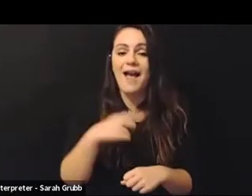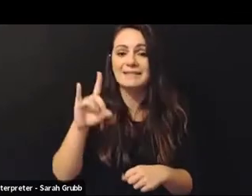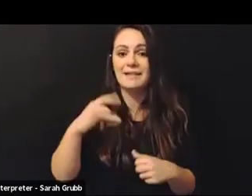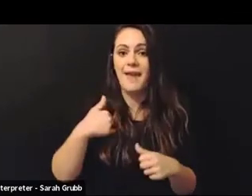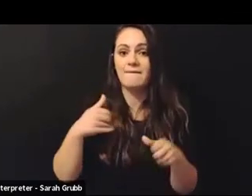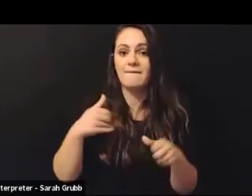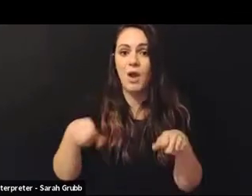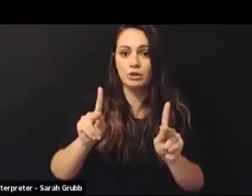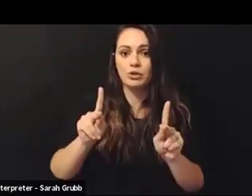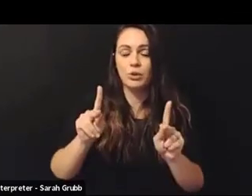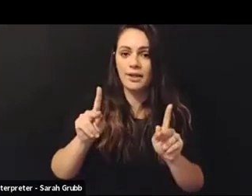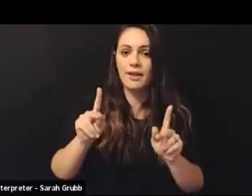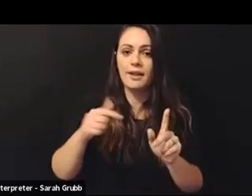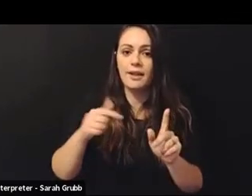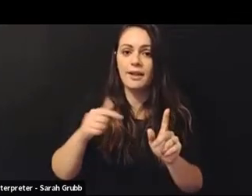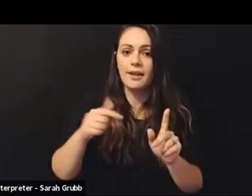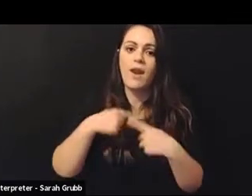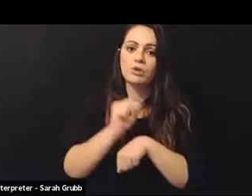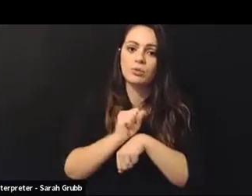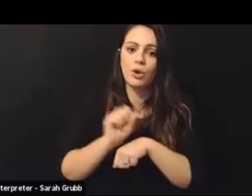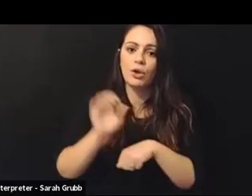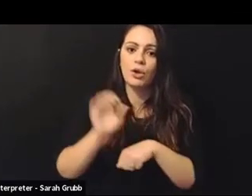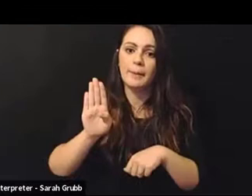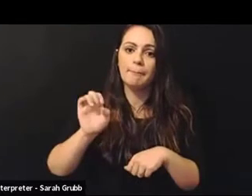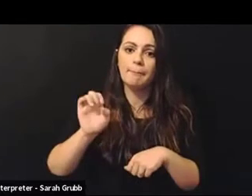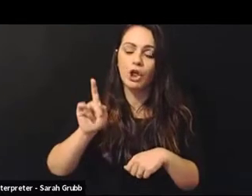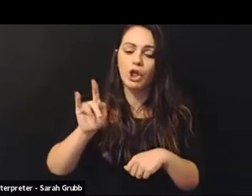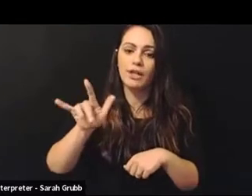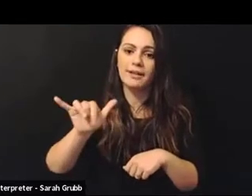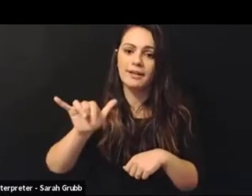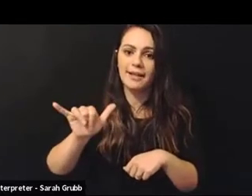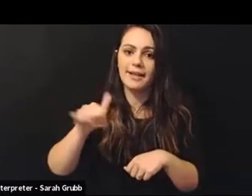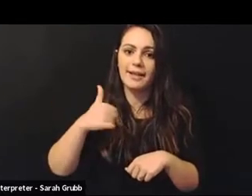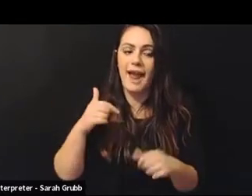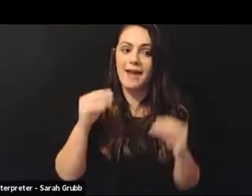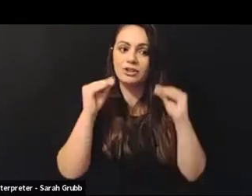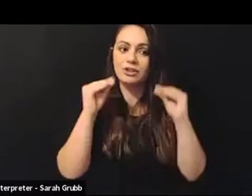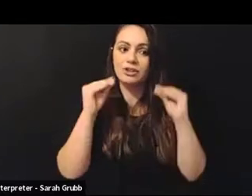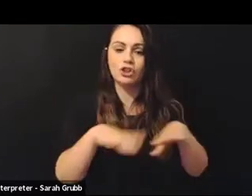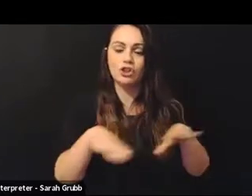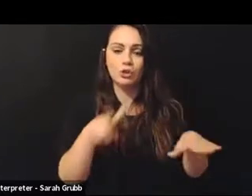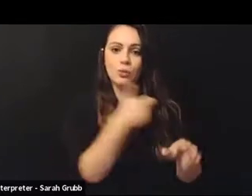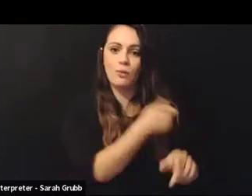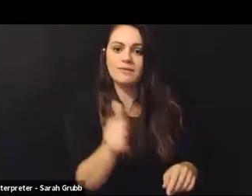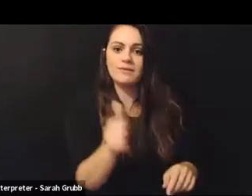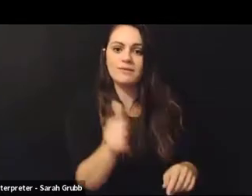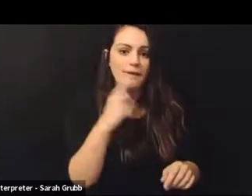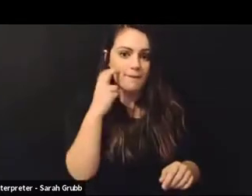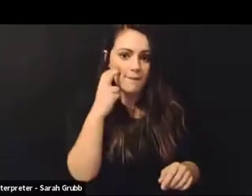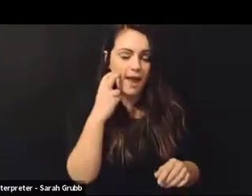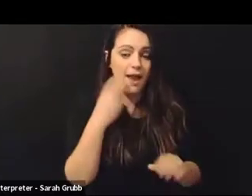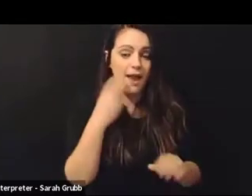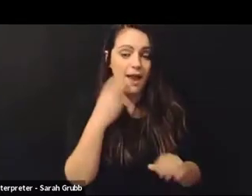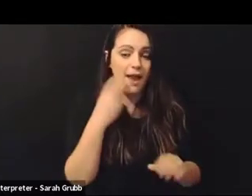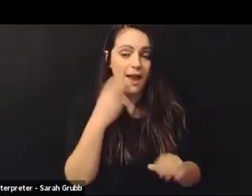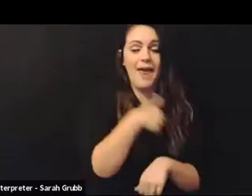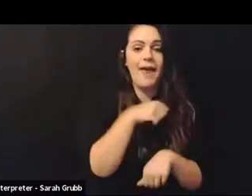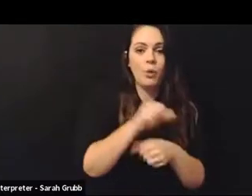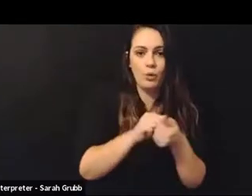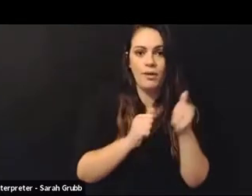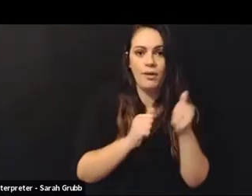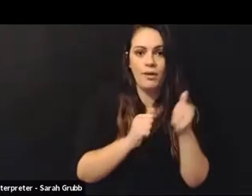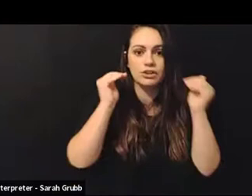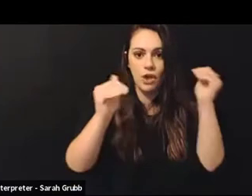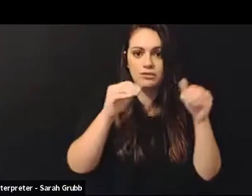working in Berkeley to teach children who are deafblind. And before that, I worked with adults in the community, and three of those people